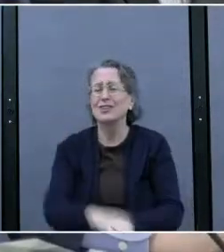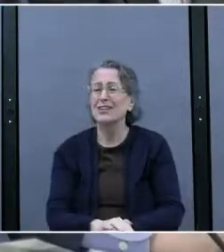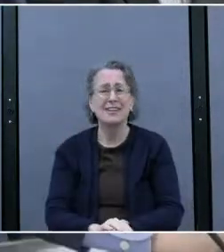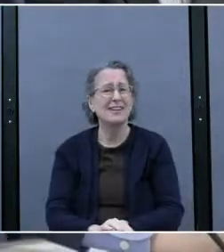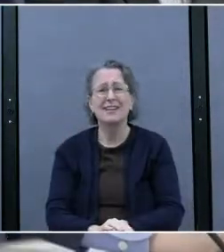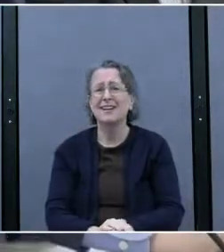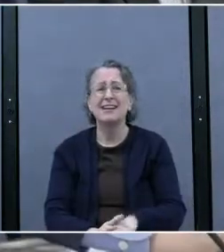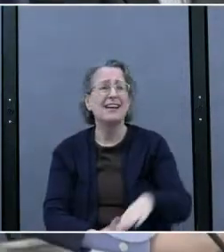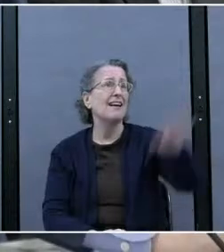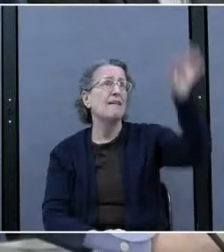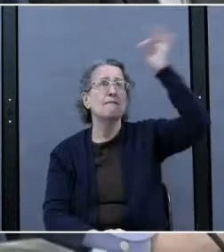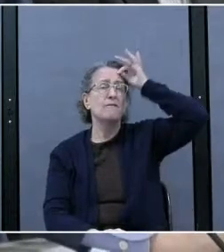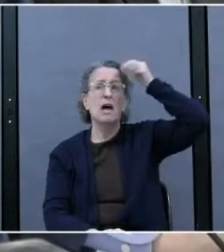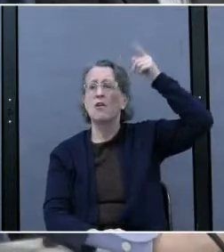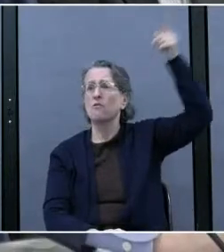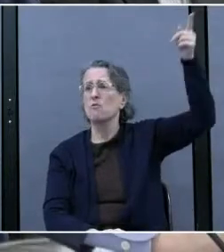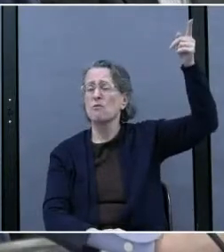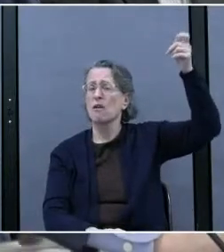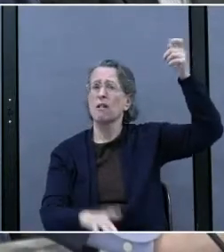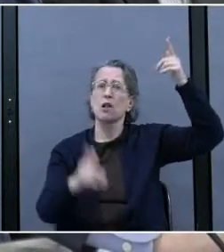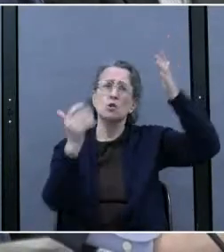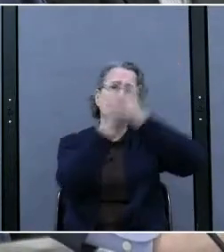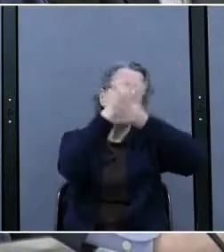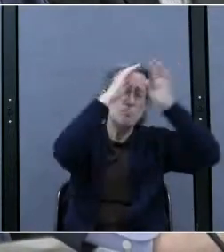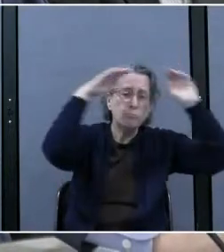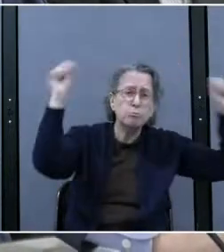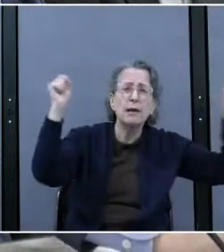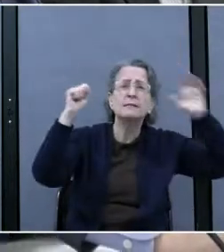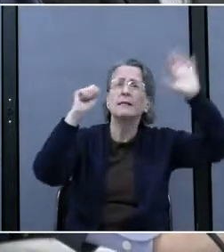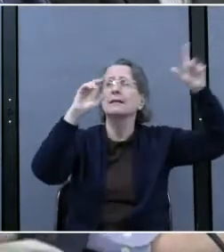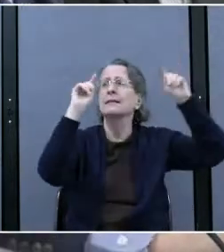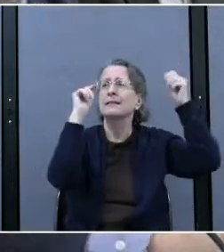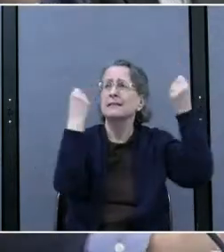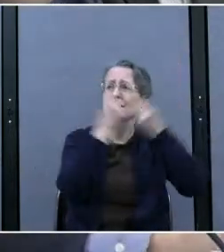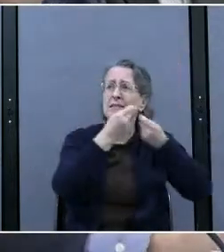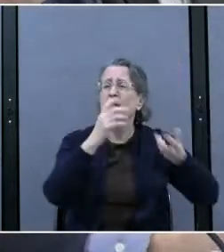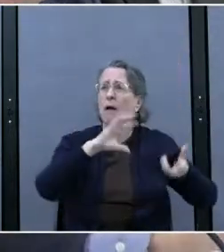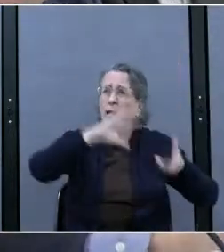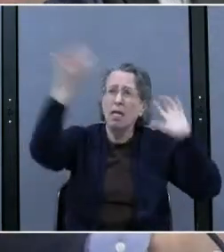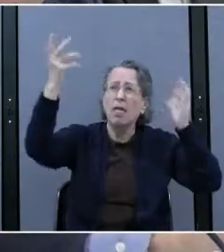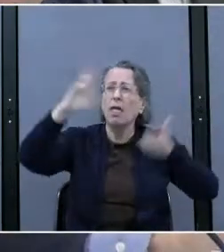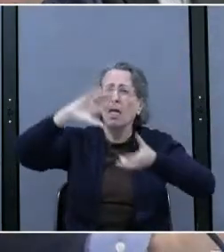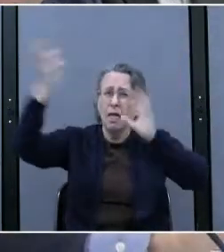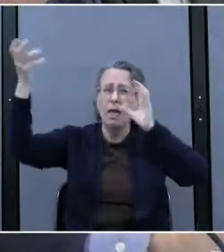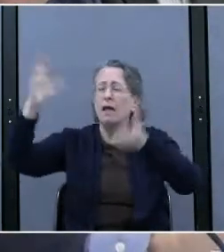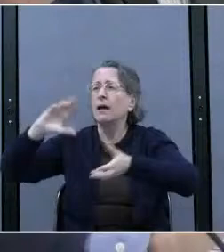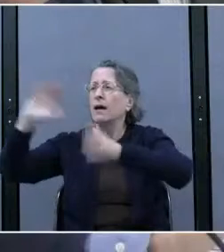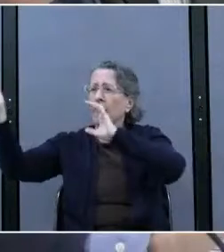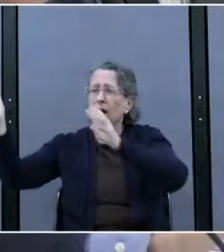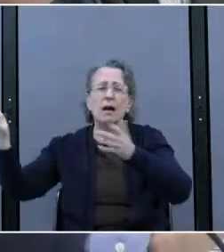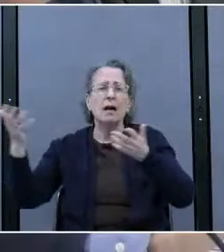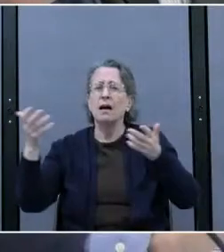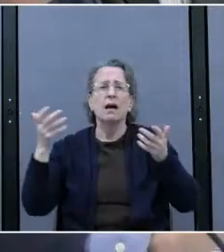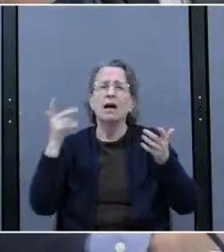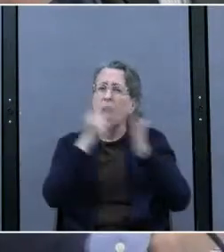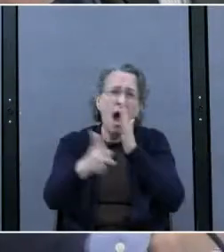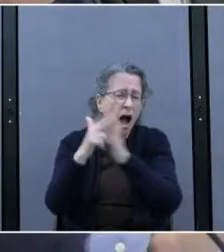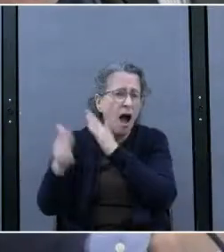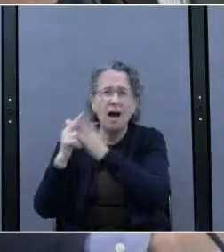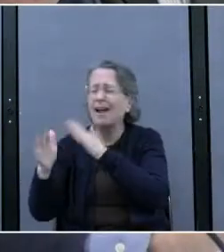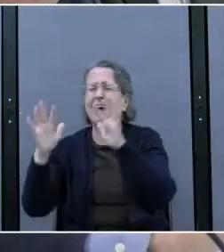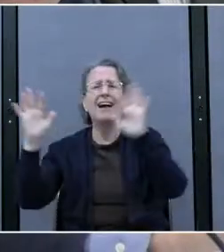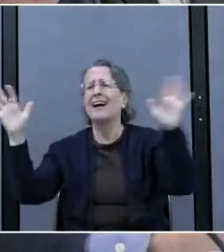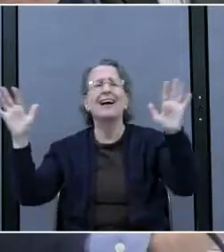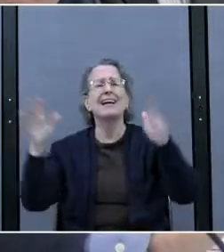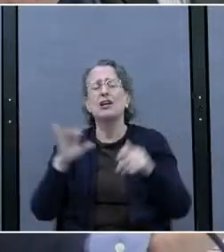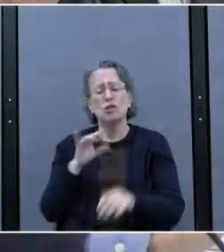is sowing chaos, and you know, I don't think John and Patrick are going to be able to kind of get a